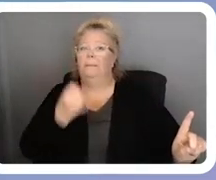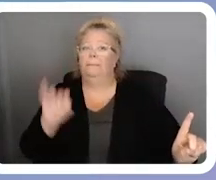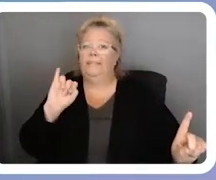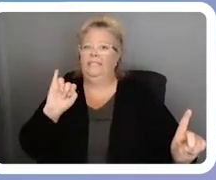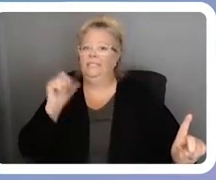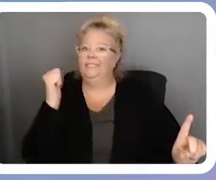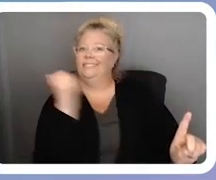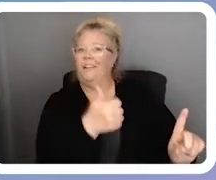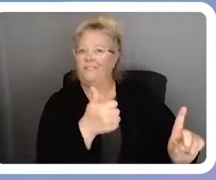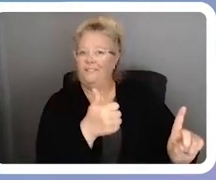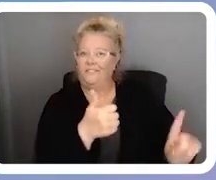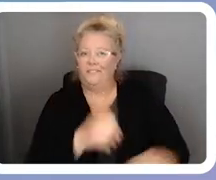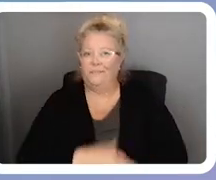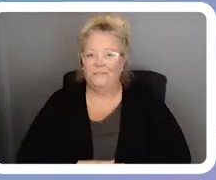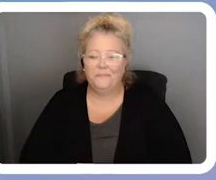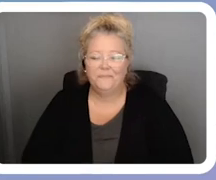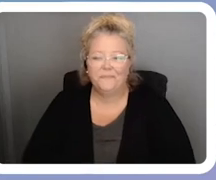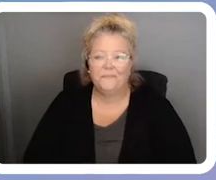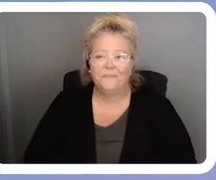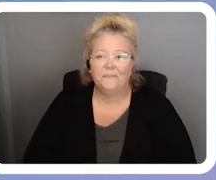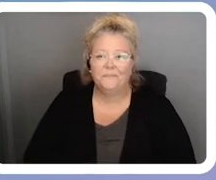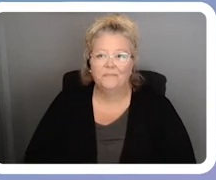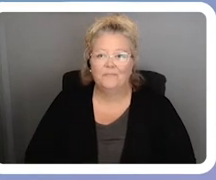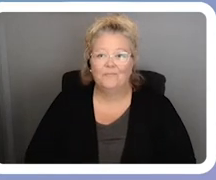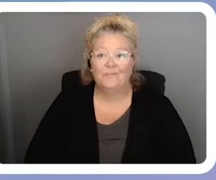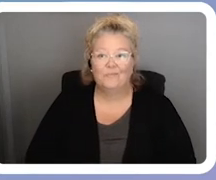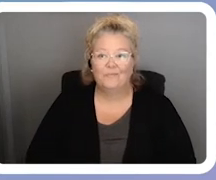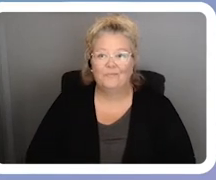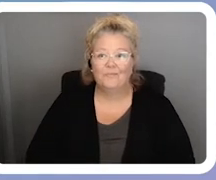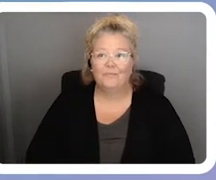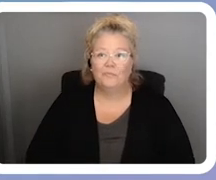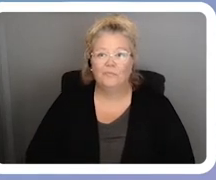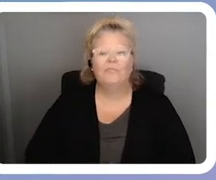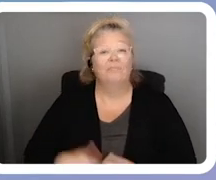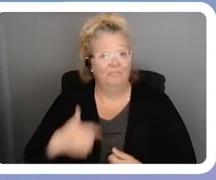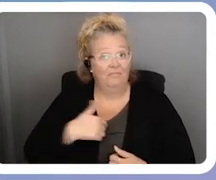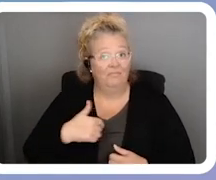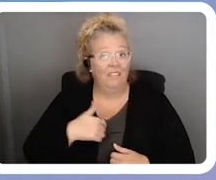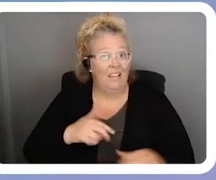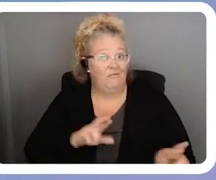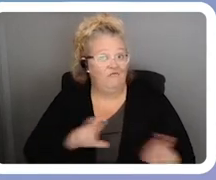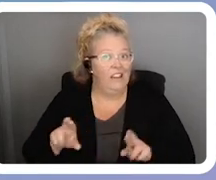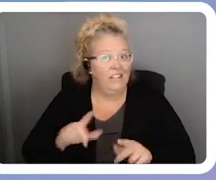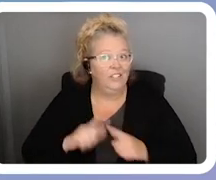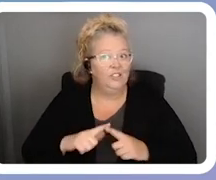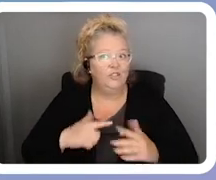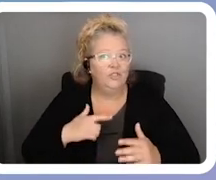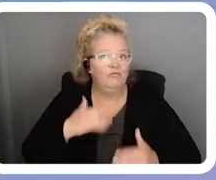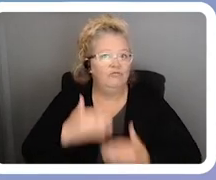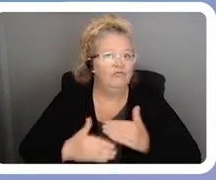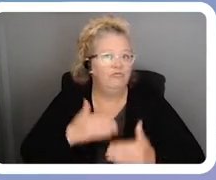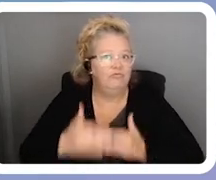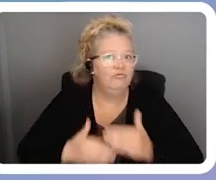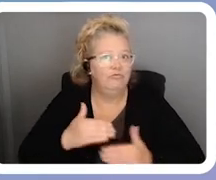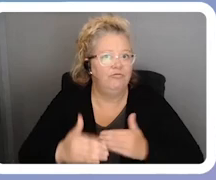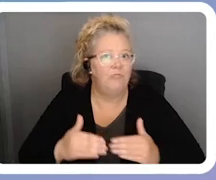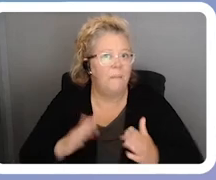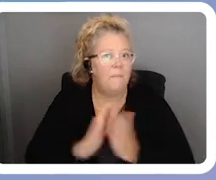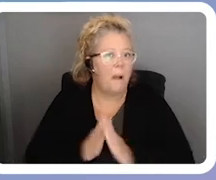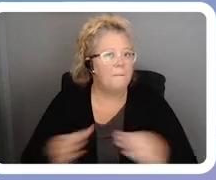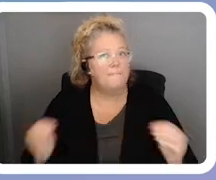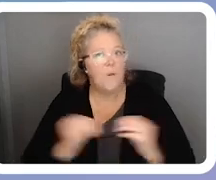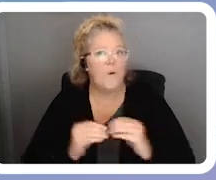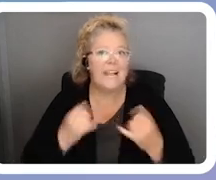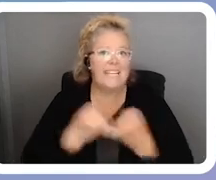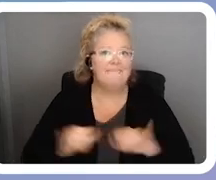can do it independently on their own. I'm excited to take this next step towards my